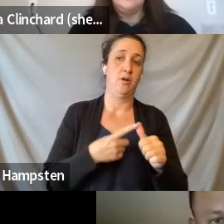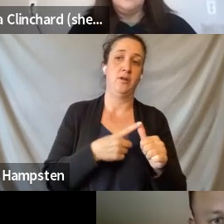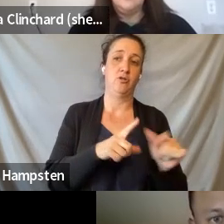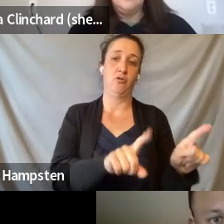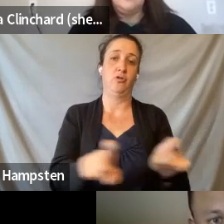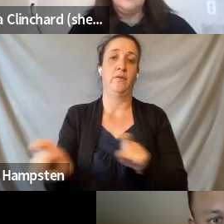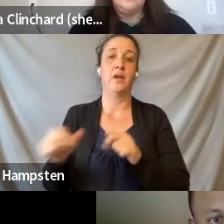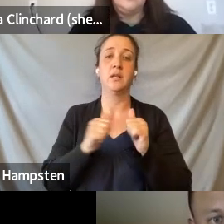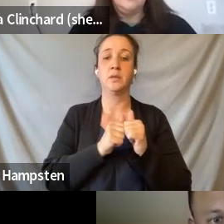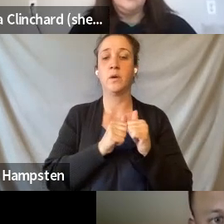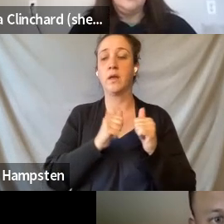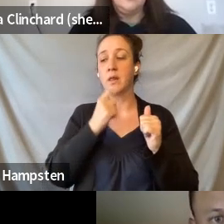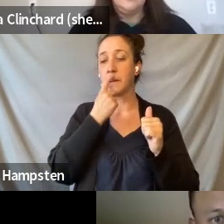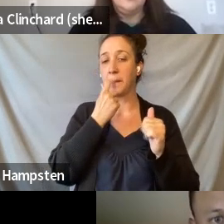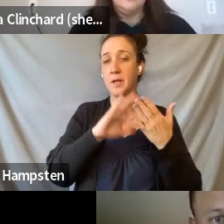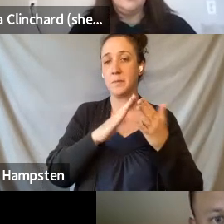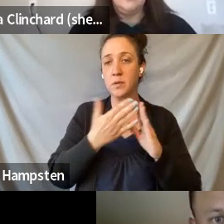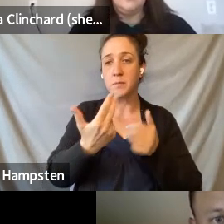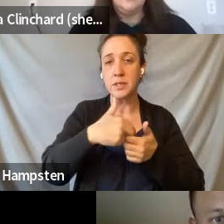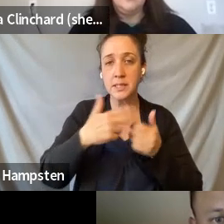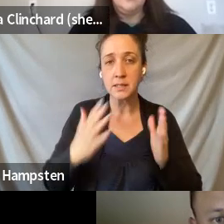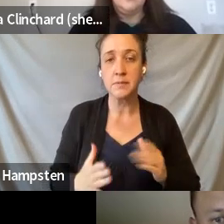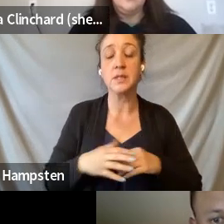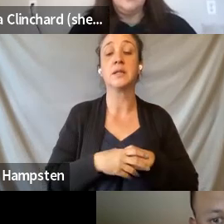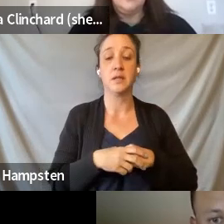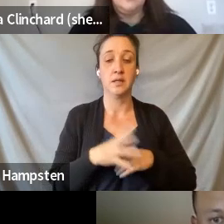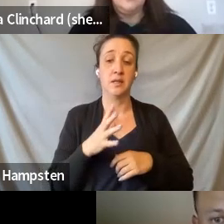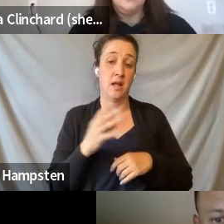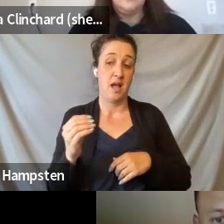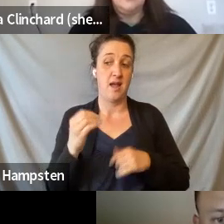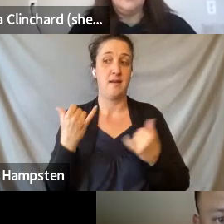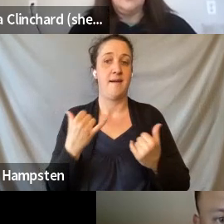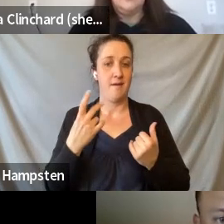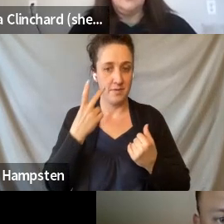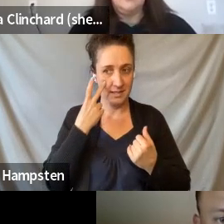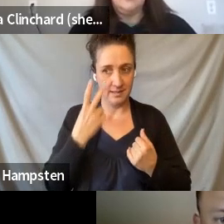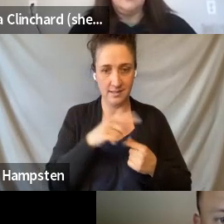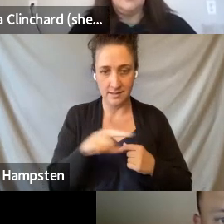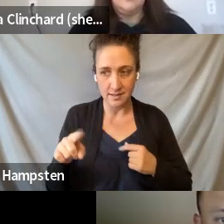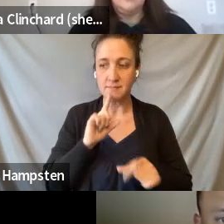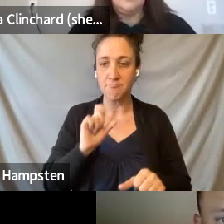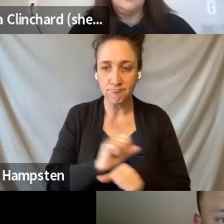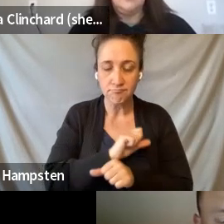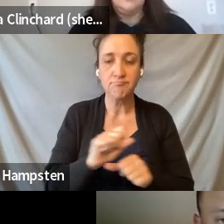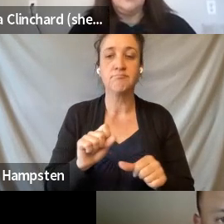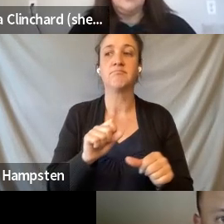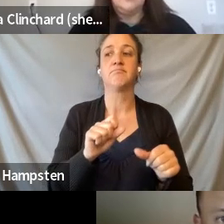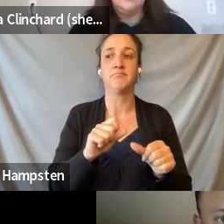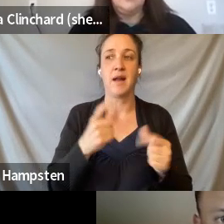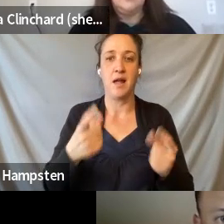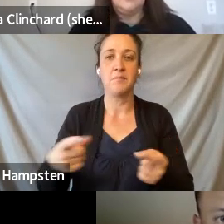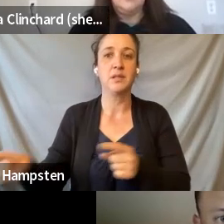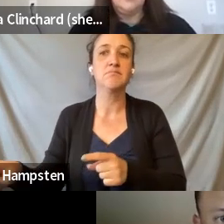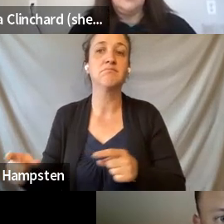with community participants, and to see it come full range to really being